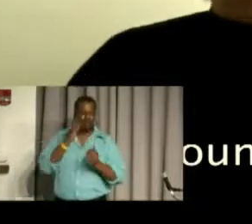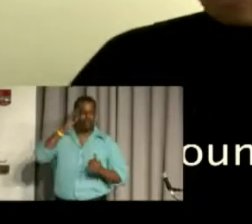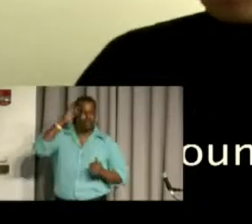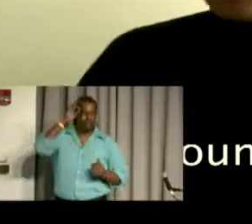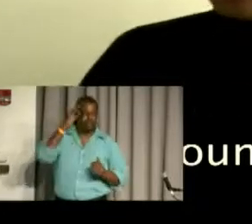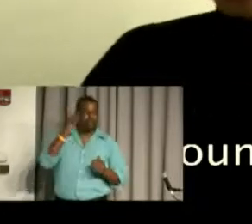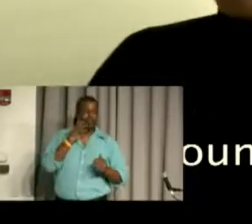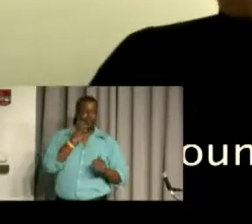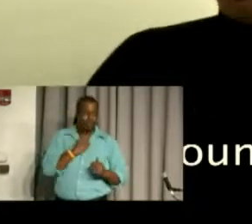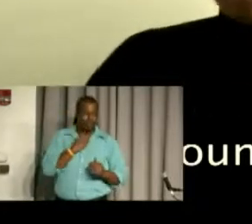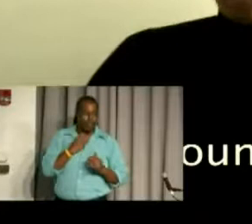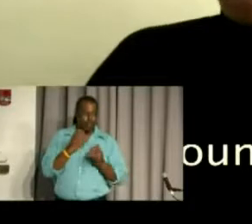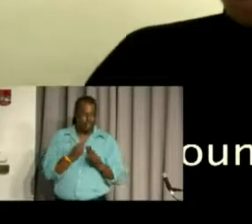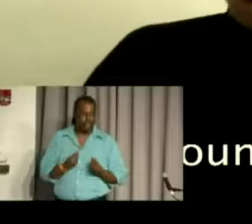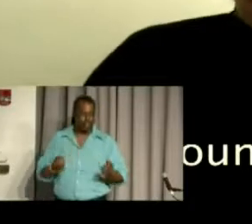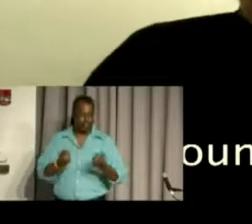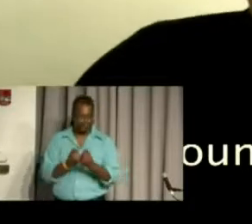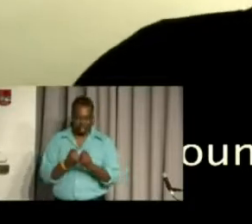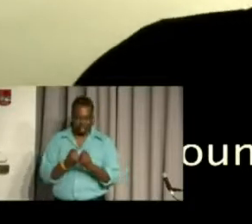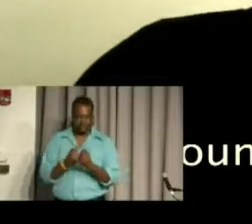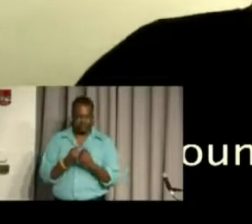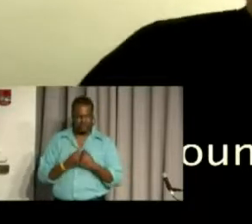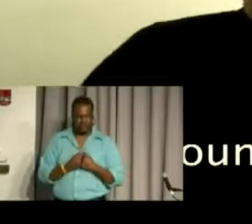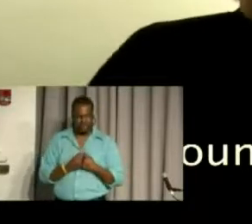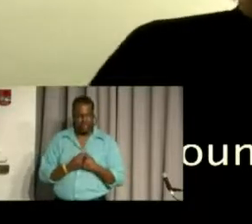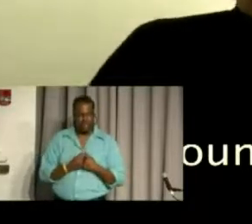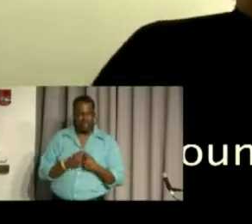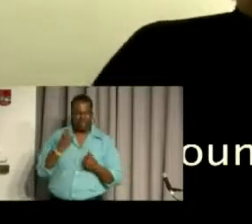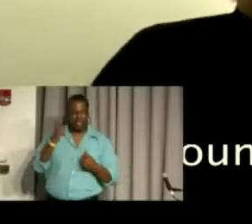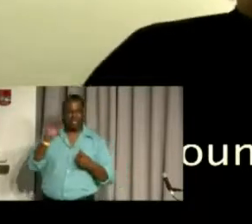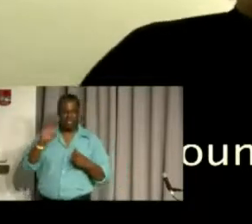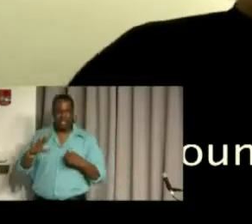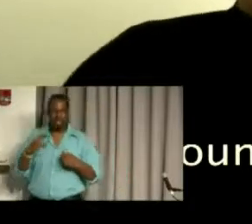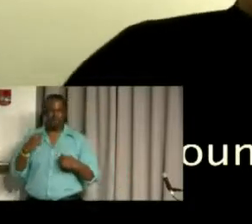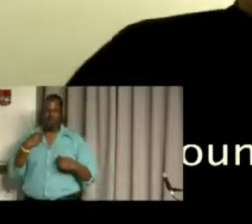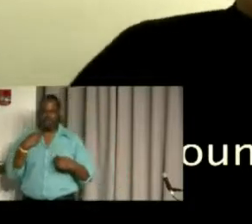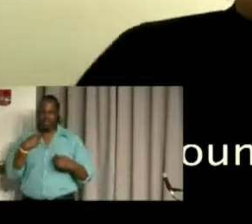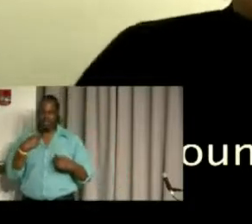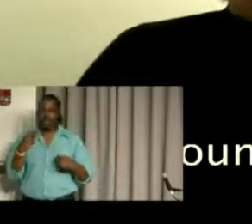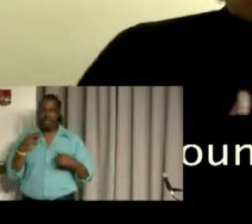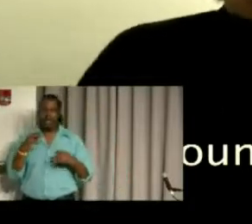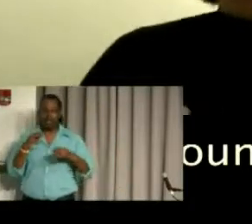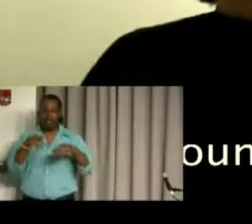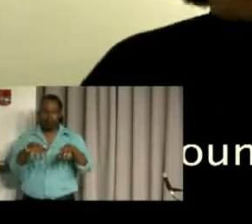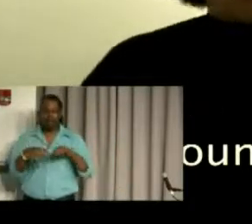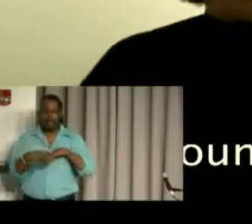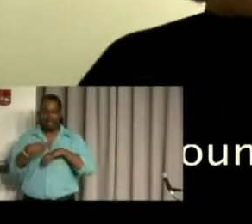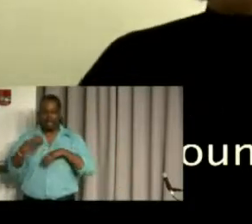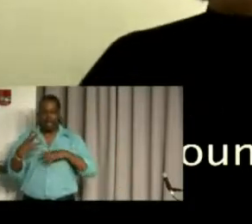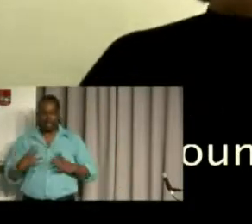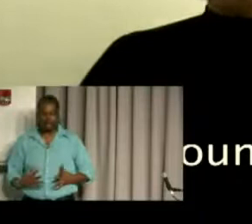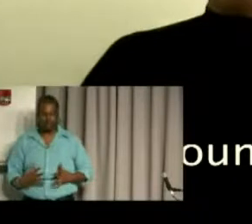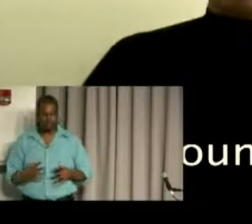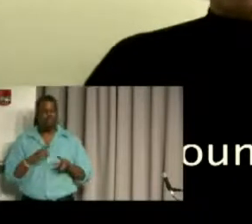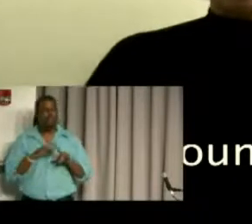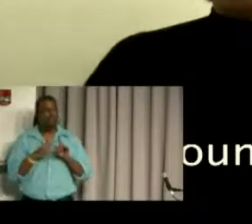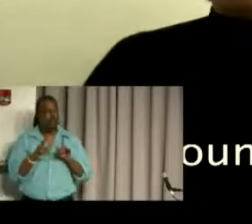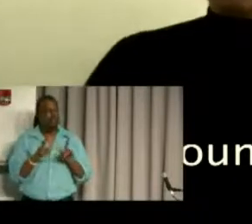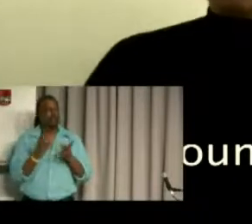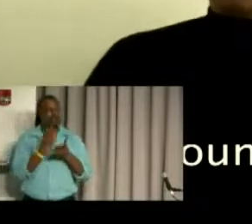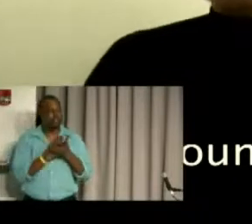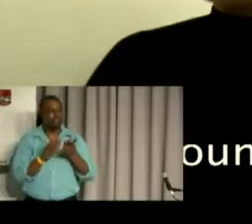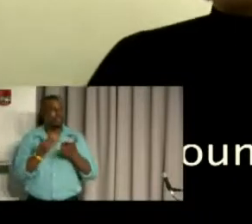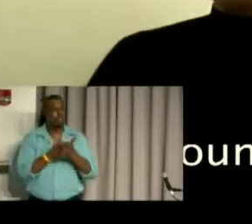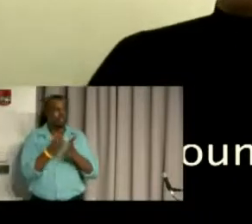often subject to grave robbing by collectors. There are, however, no laws that take